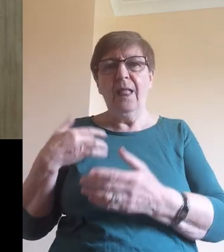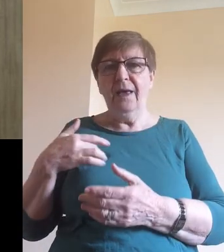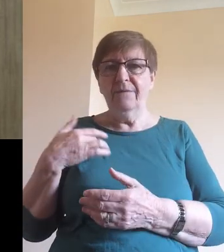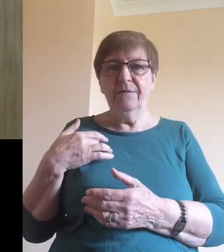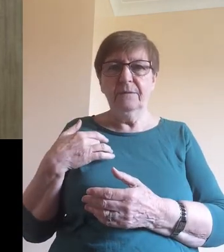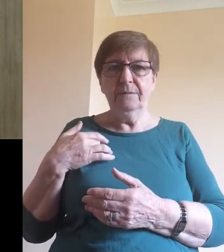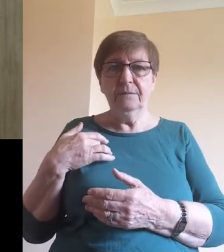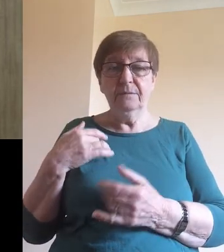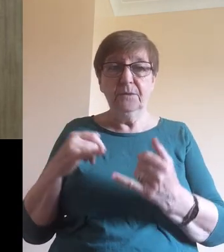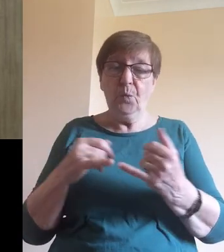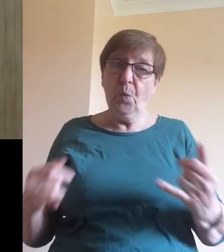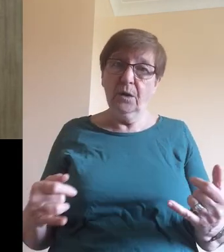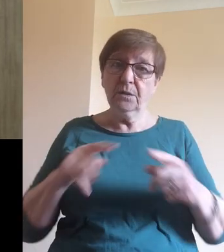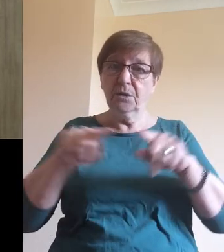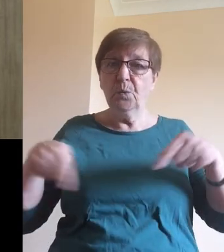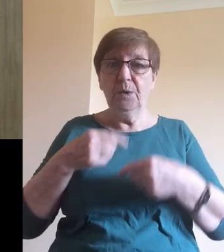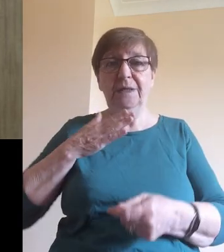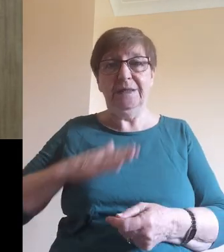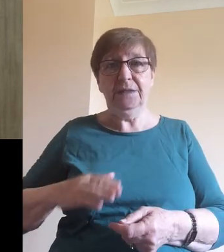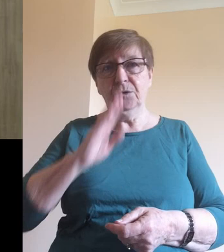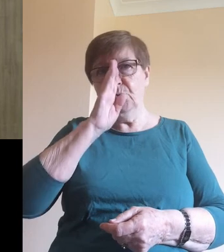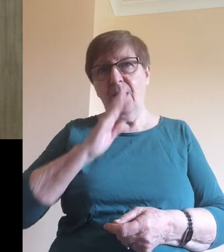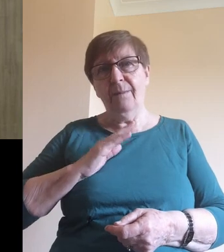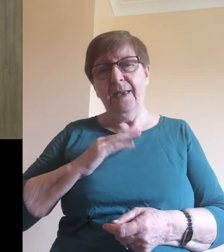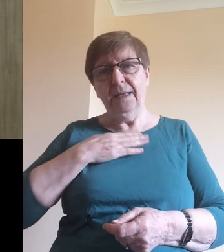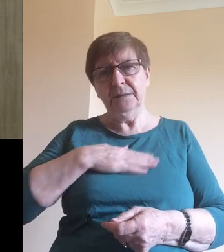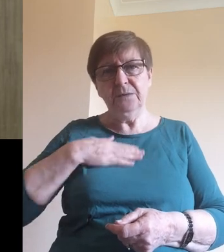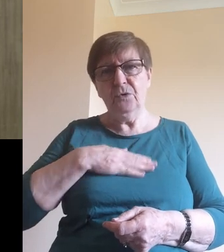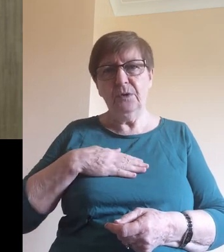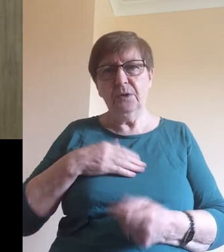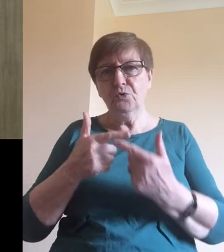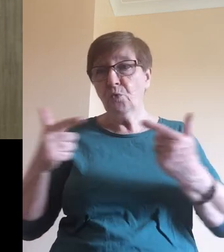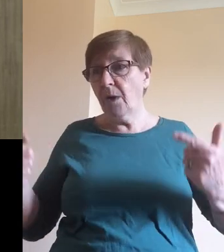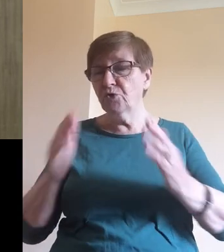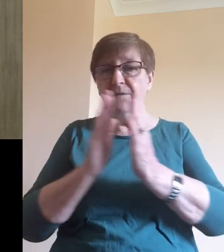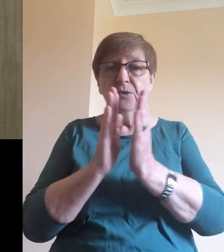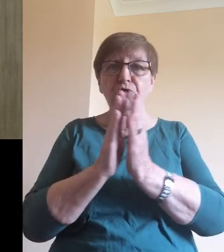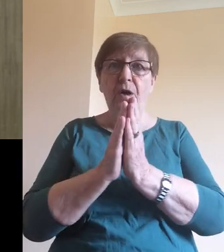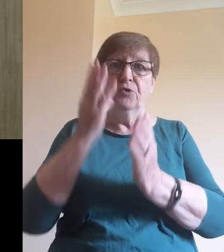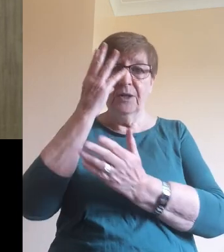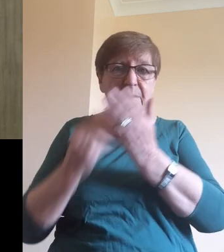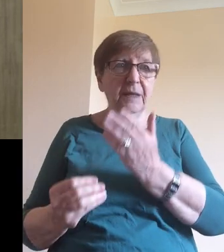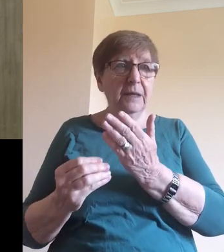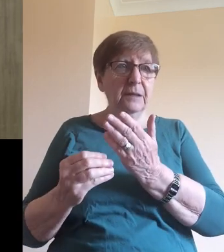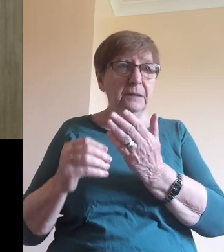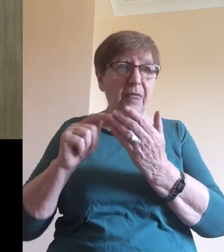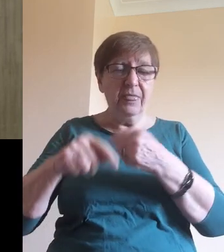Worse, we need to lament that so much of the church's experience this